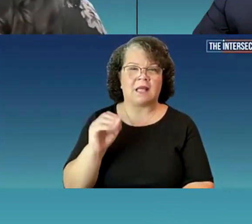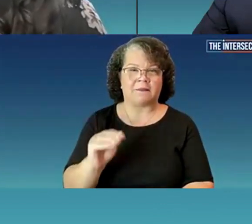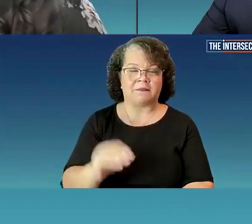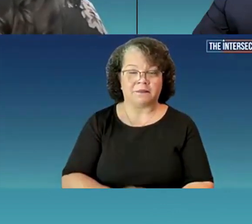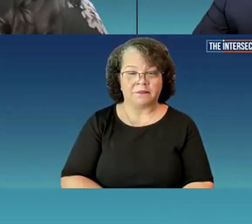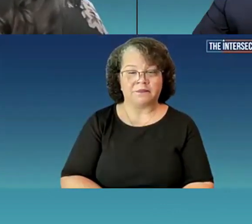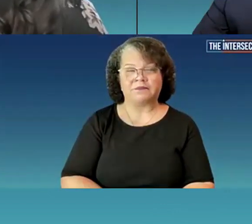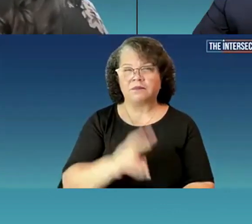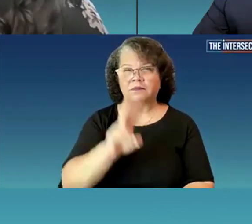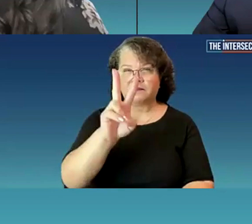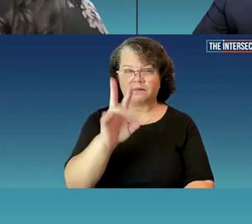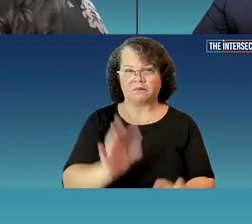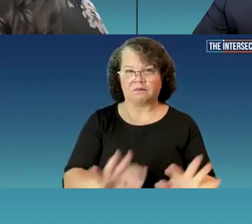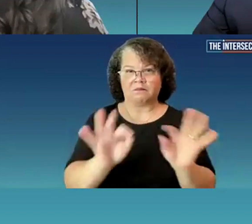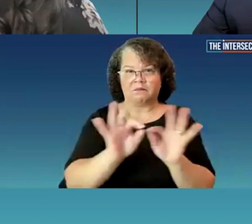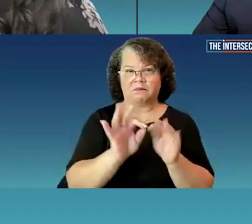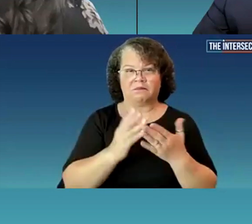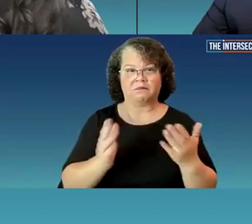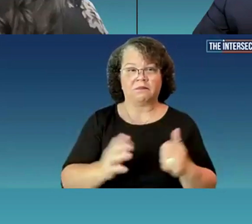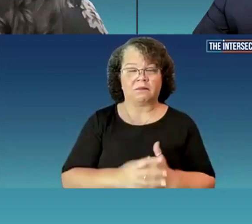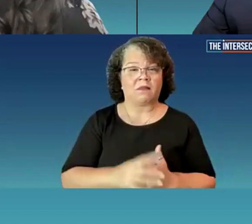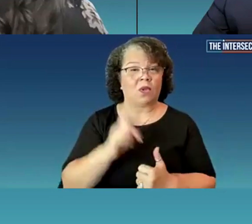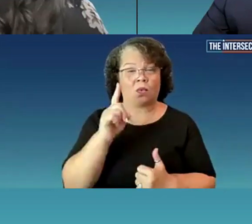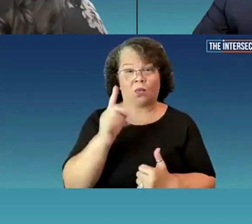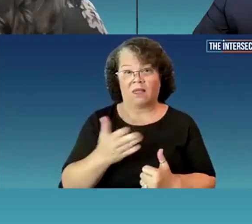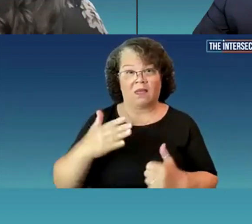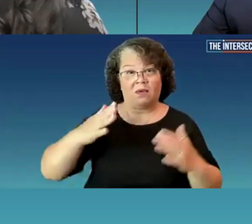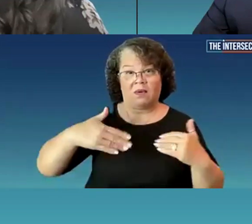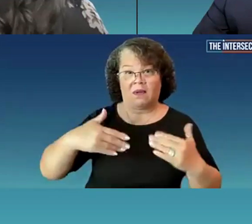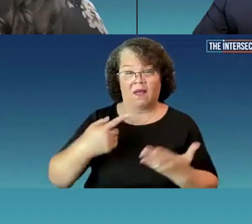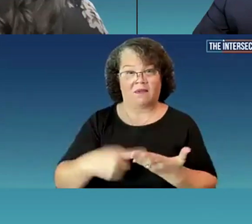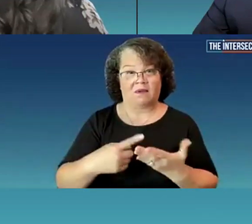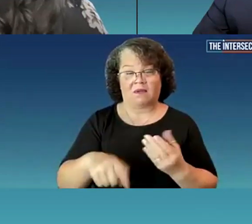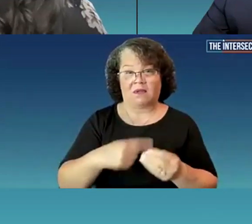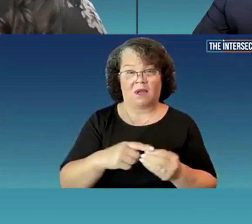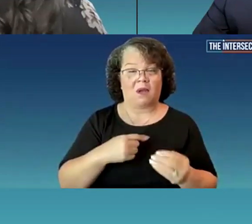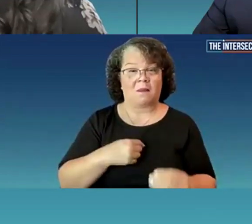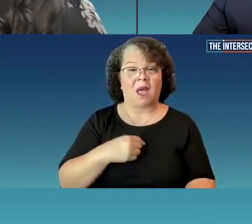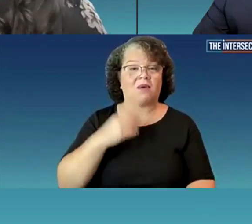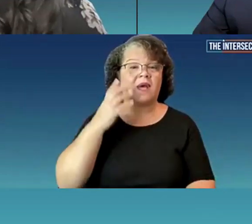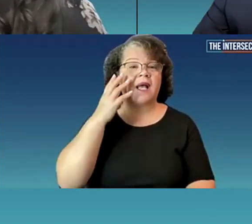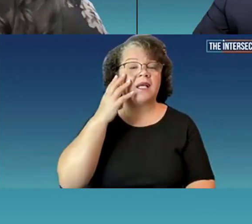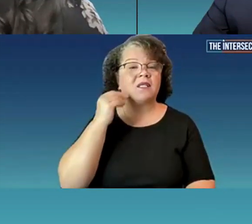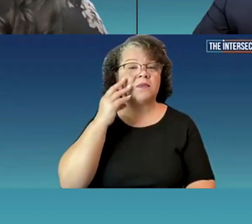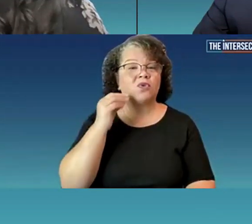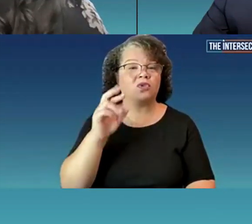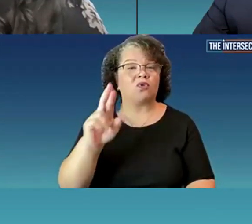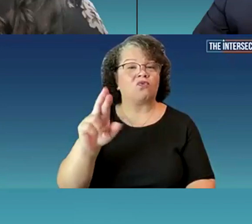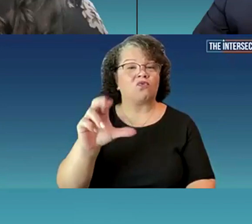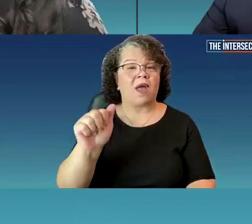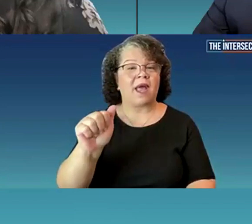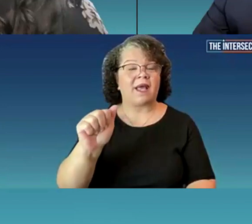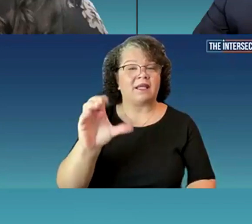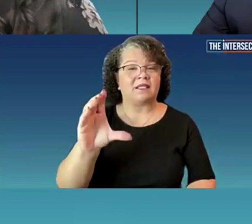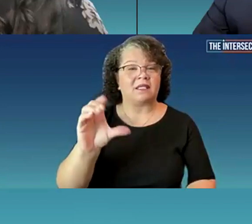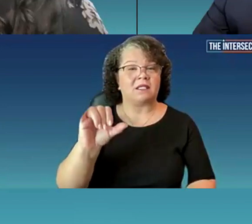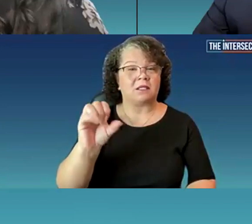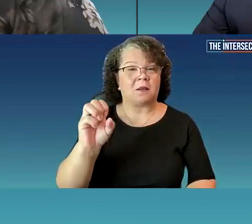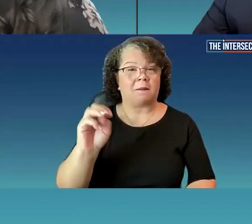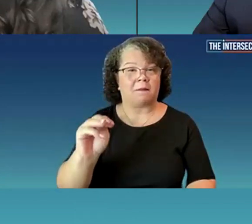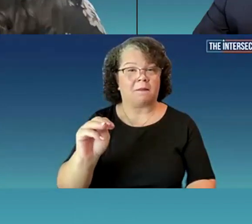important things. One thing we haven't talked about is the effect of experienced racism on stress